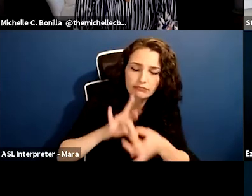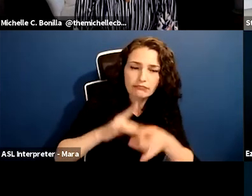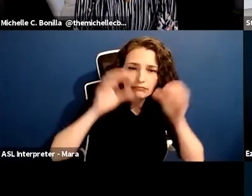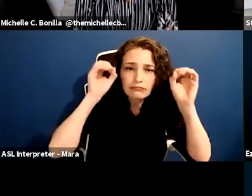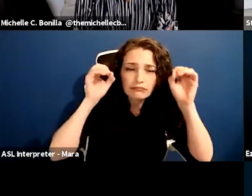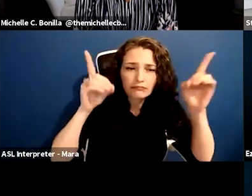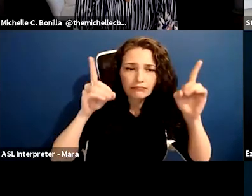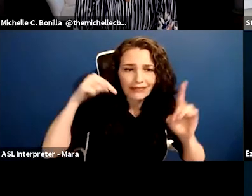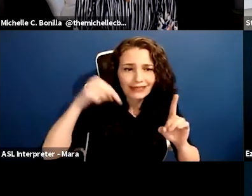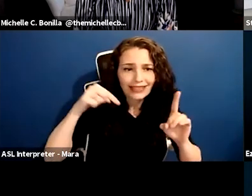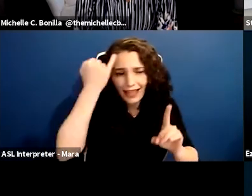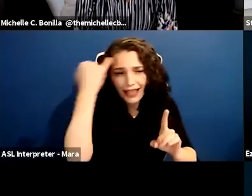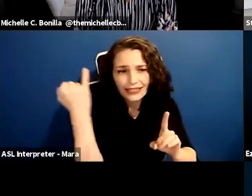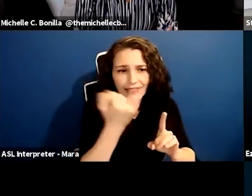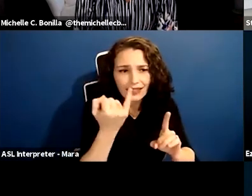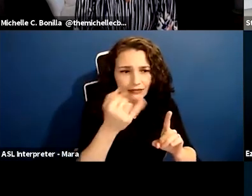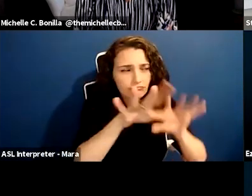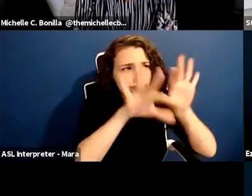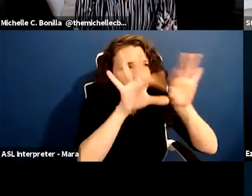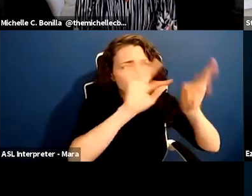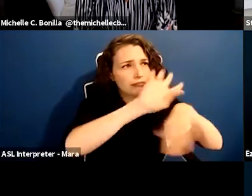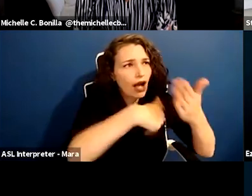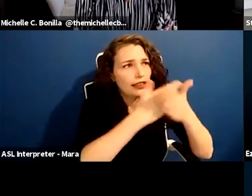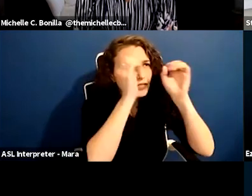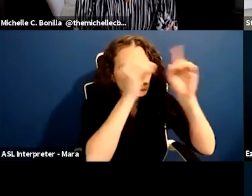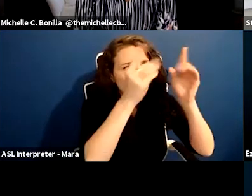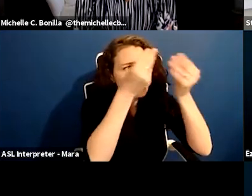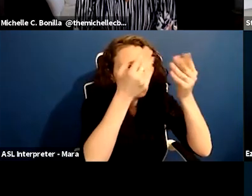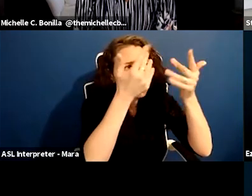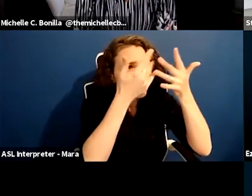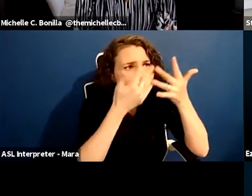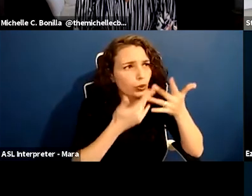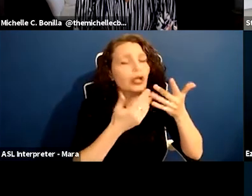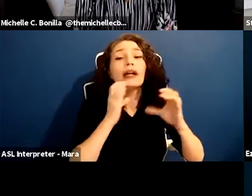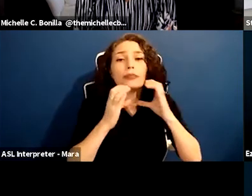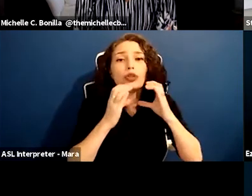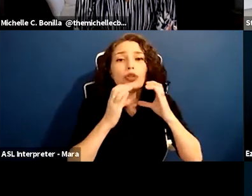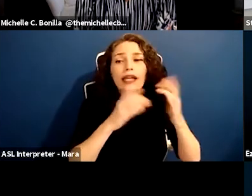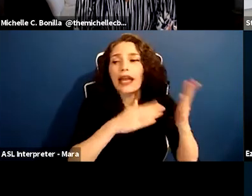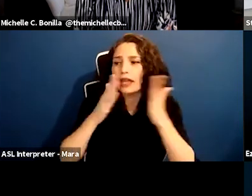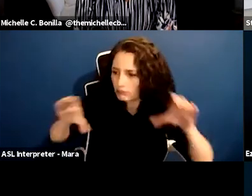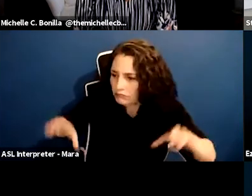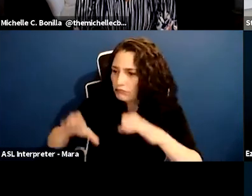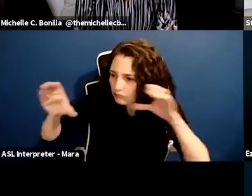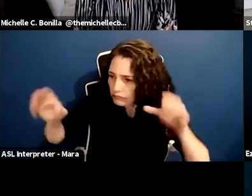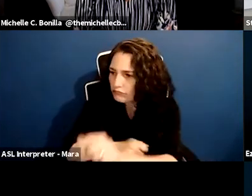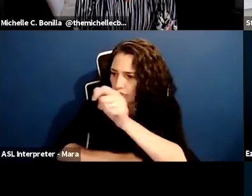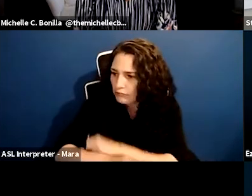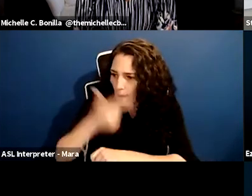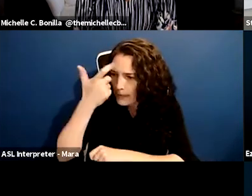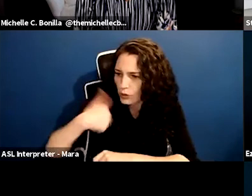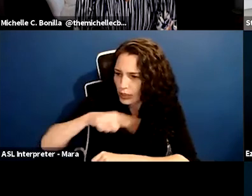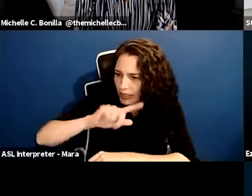the information, communicate, and then go into action, because we want to go and really create systemic change. So